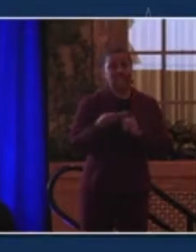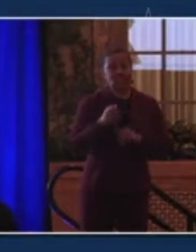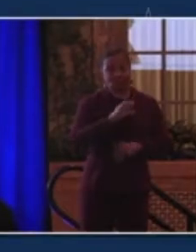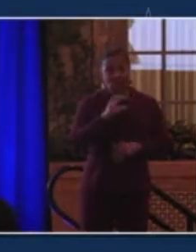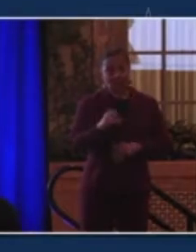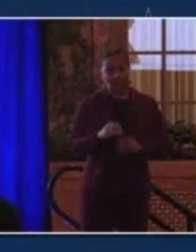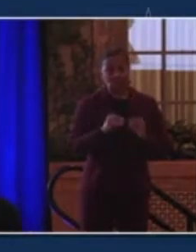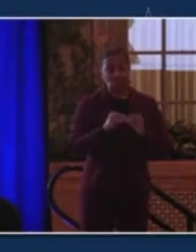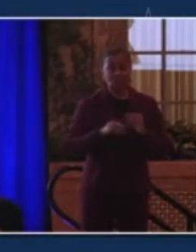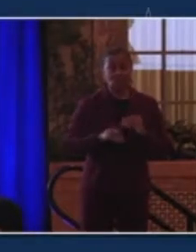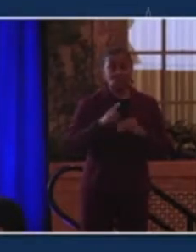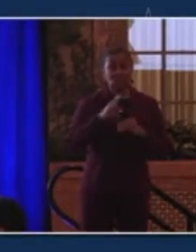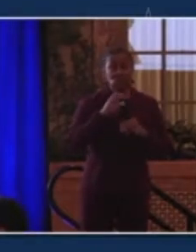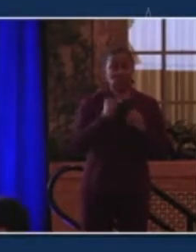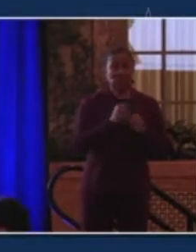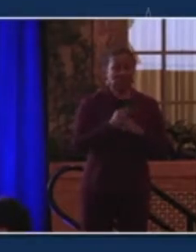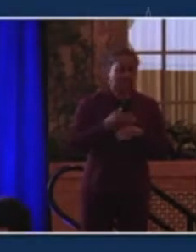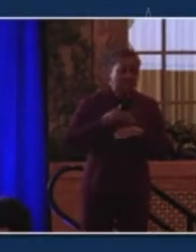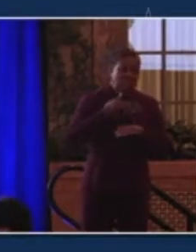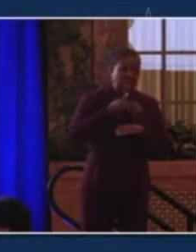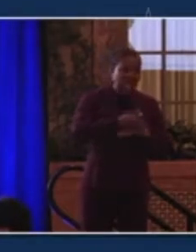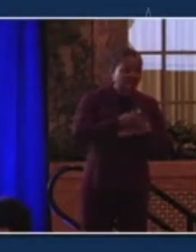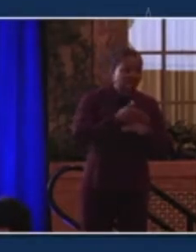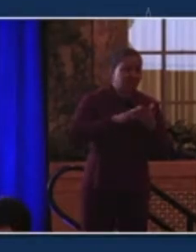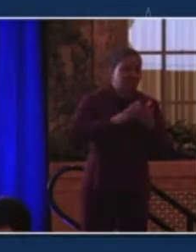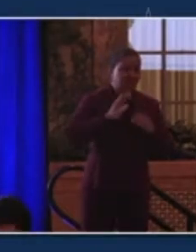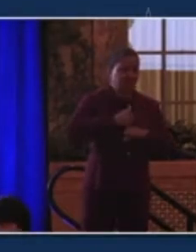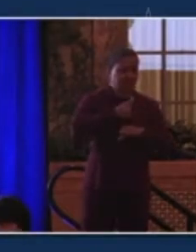than 100 years after the city was founded.